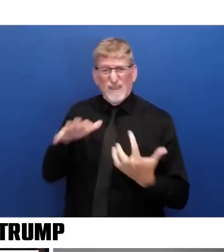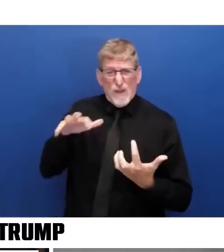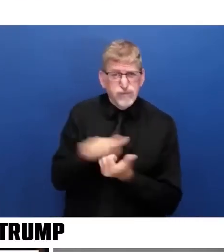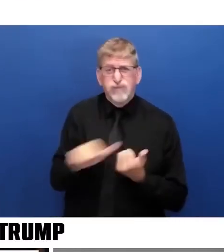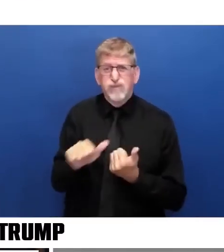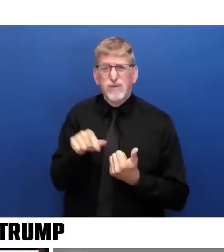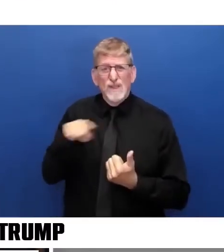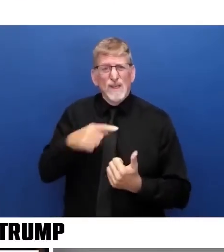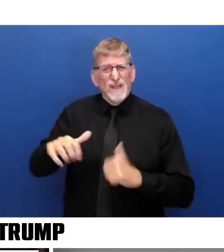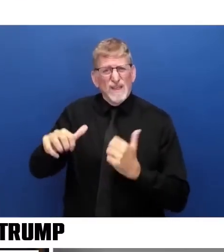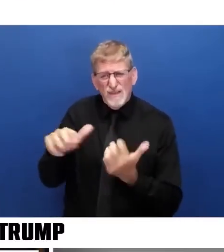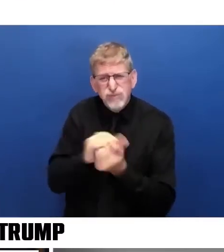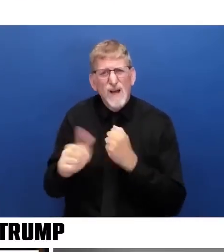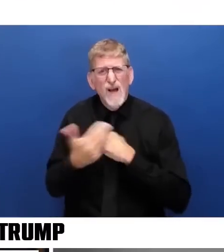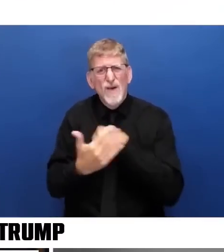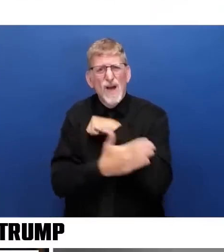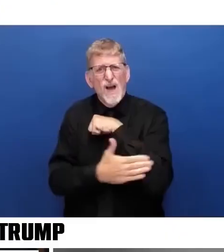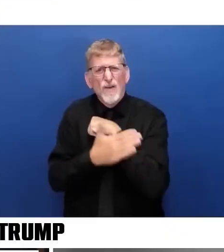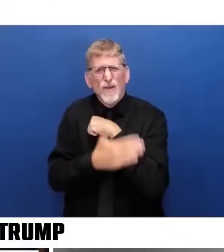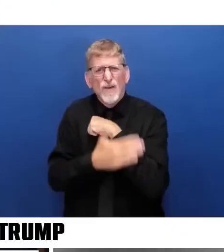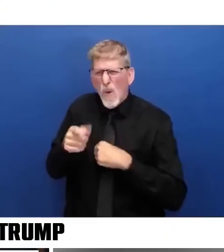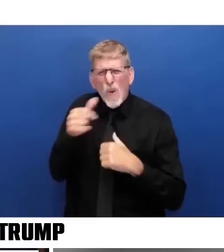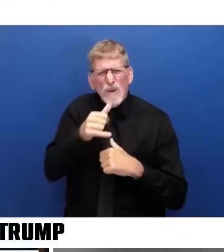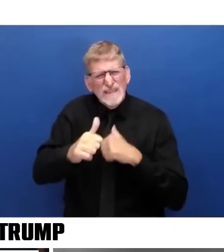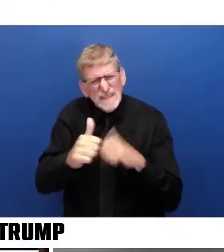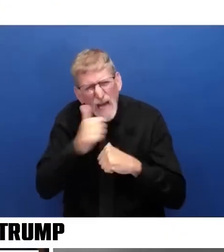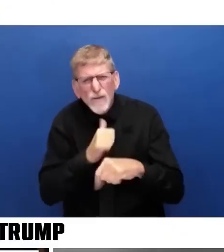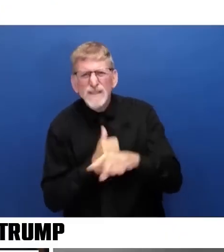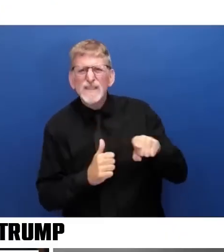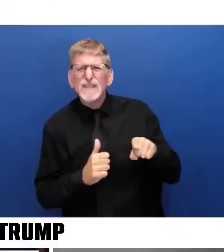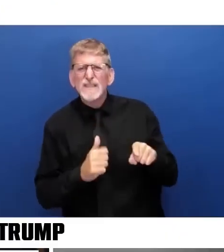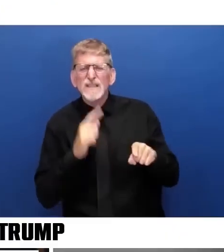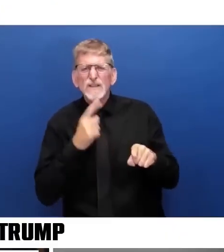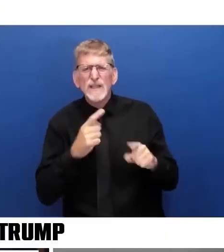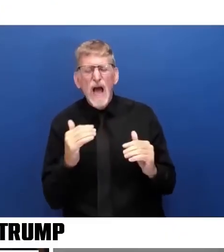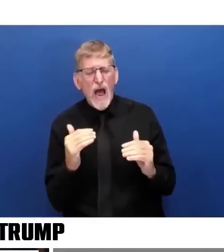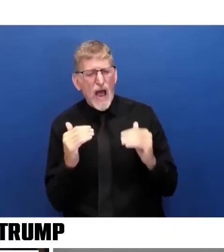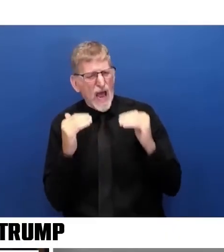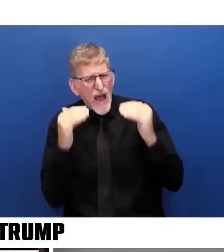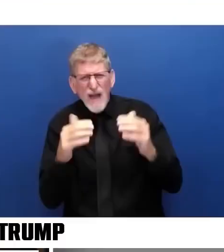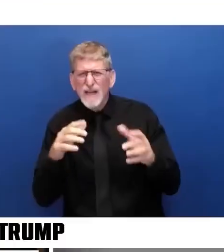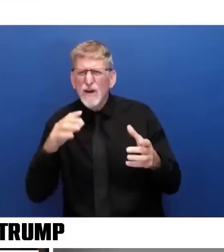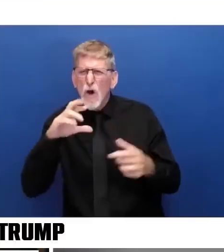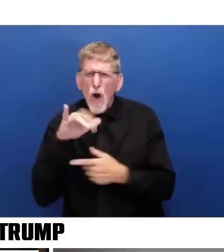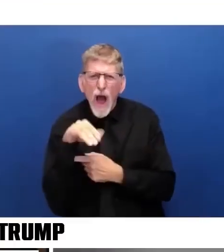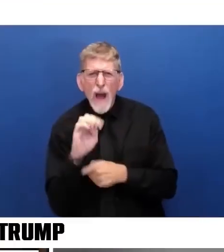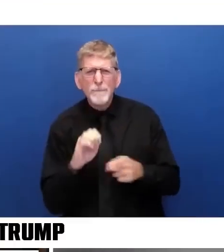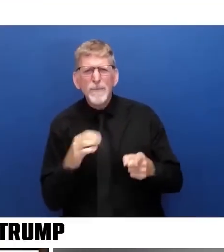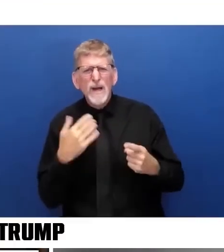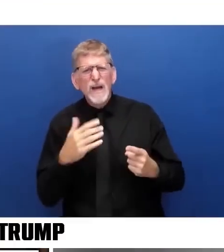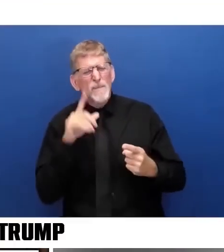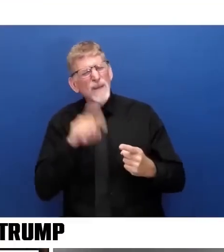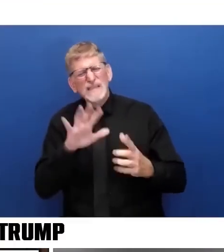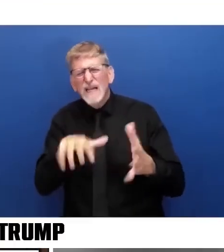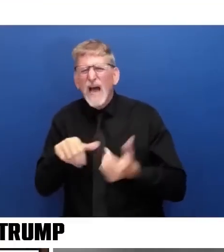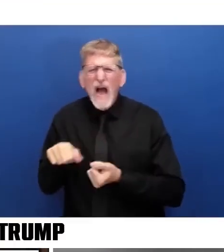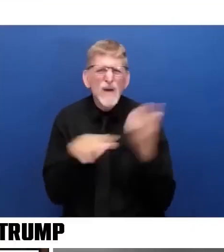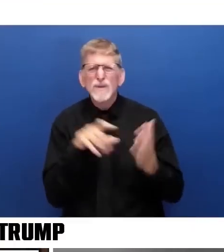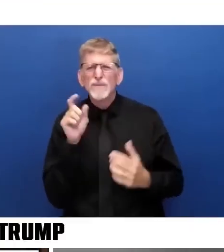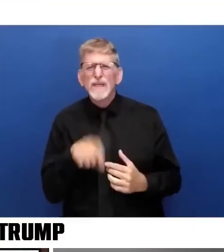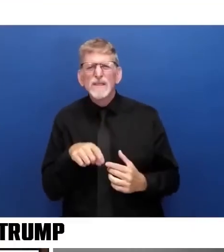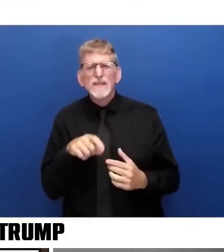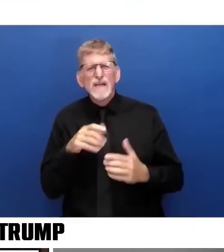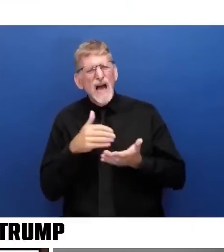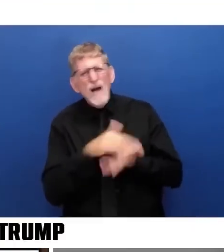of criminality, and we have to get them out. We have to get them out fast. I created one of the greatest economies in the history of our